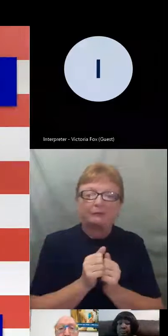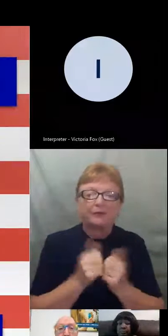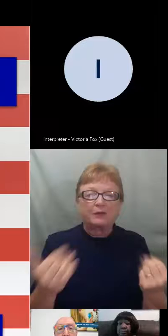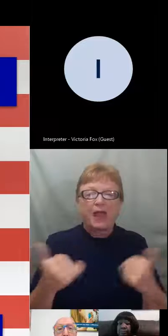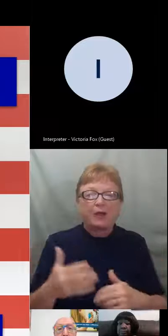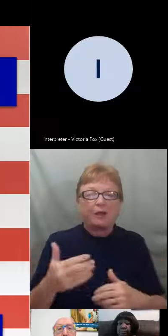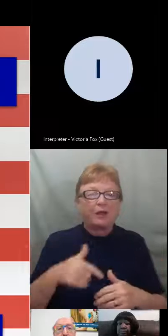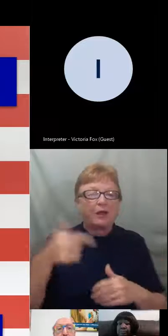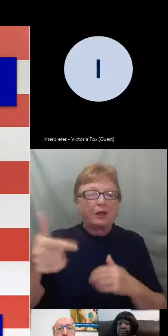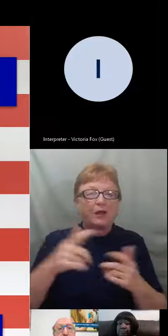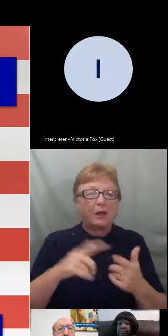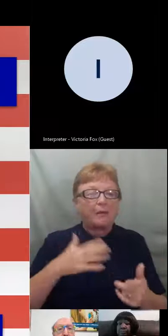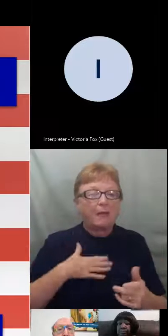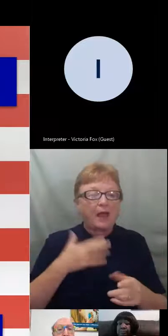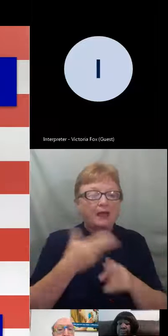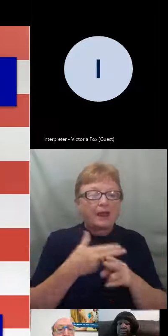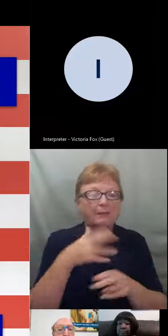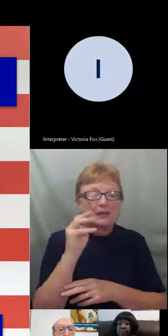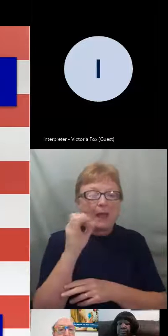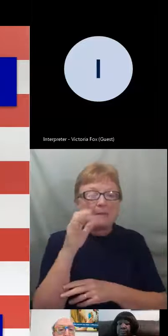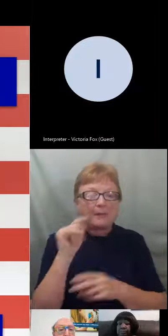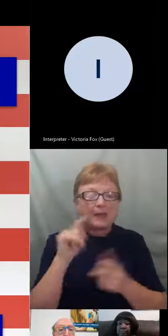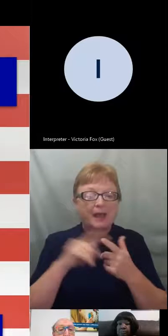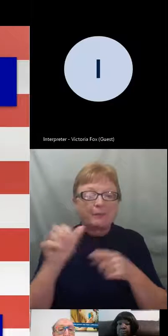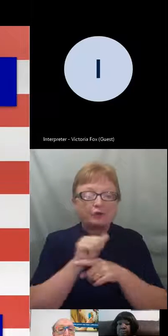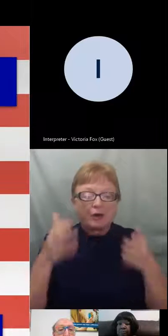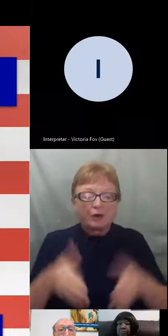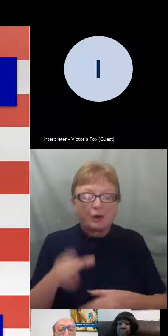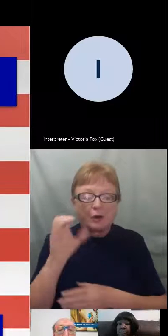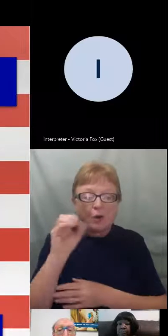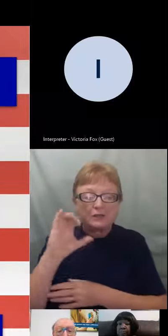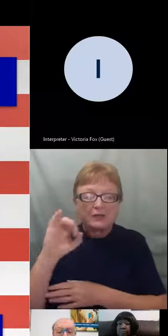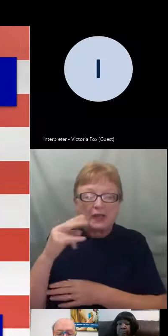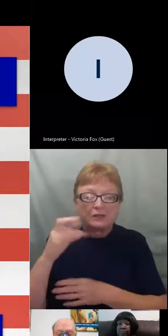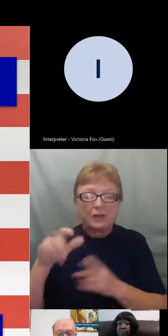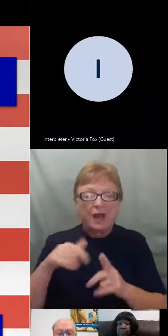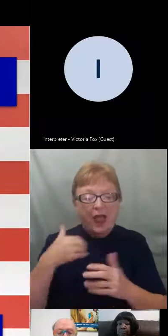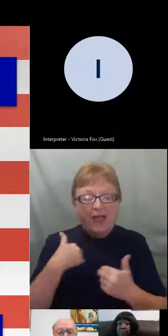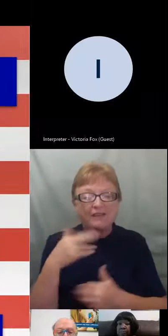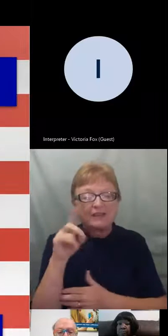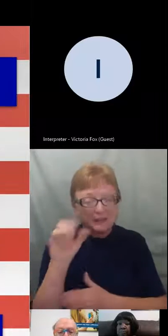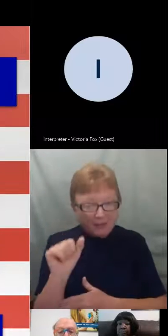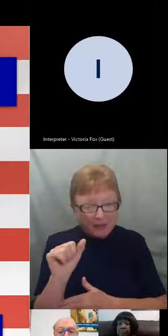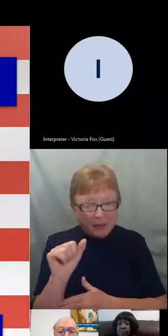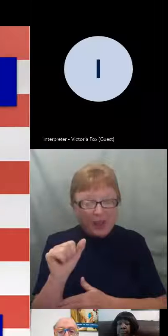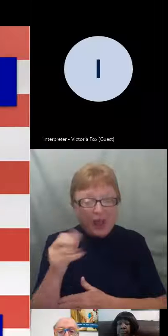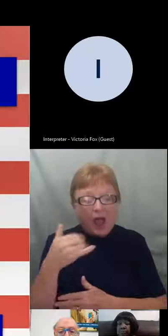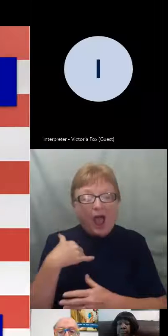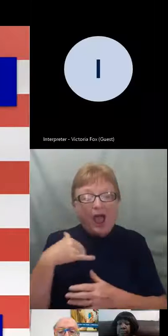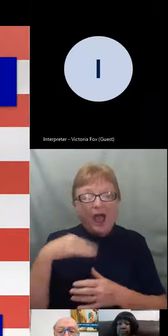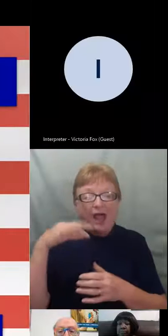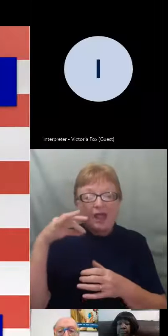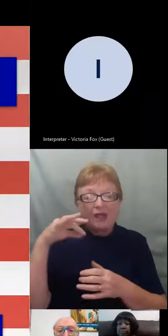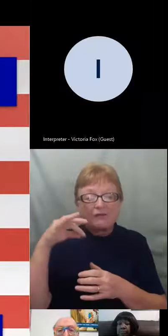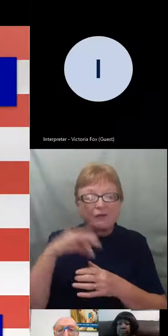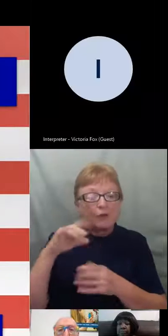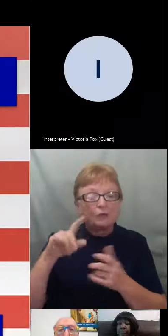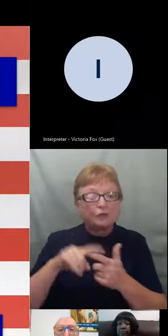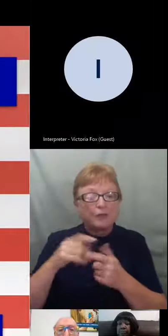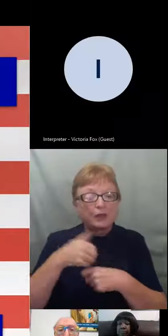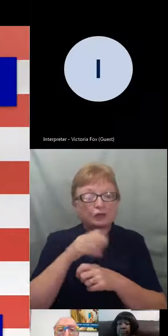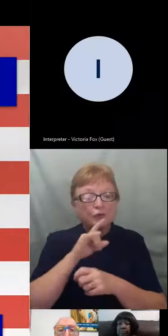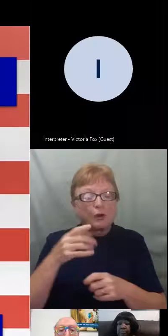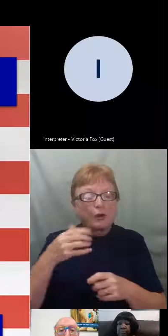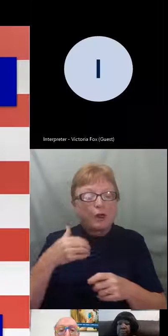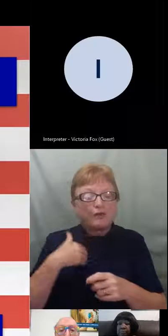Hi, my name is Ahmed. I'm a trainer here at OCHN. I have a disability. I'm sure that my voice is heard on issues that are important